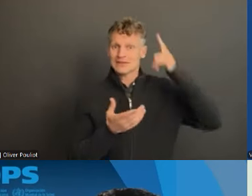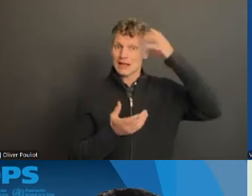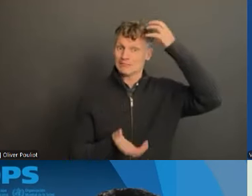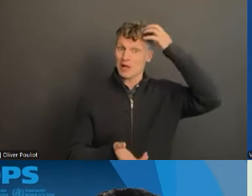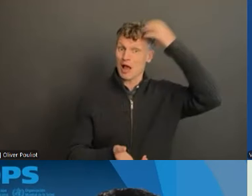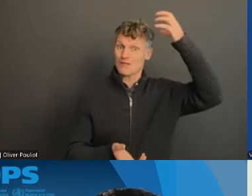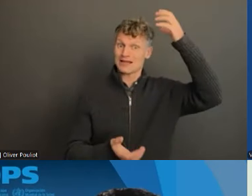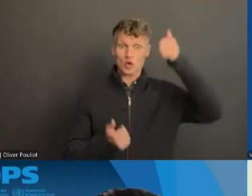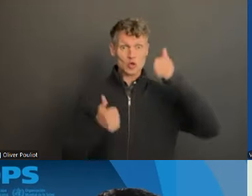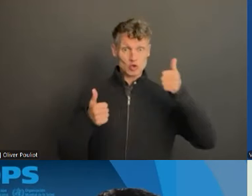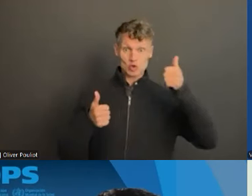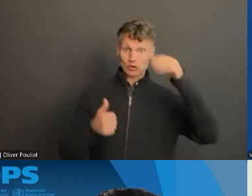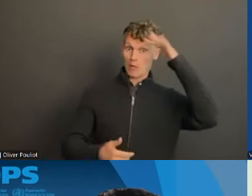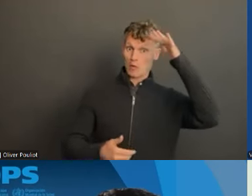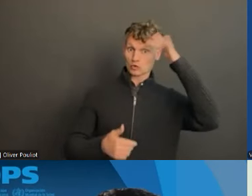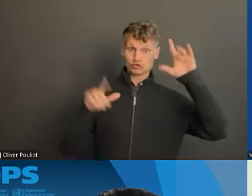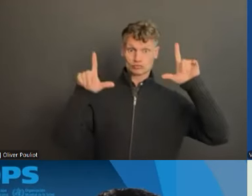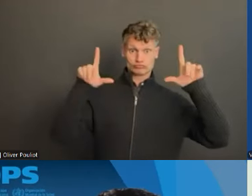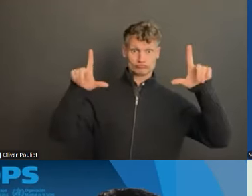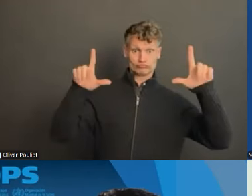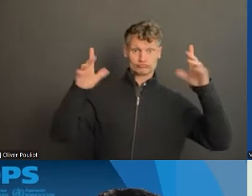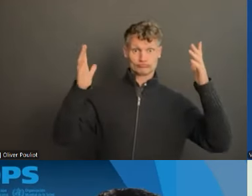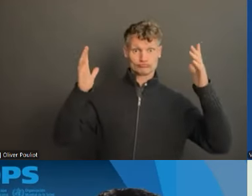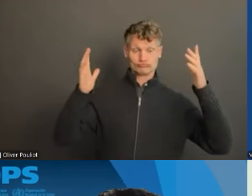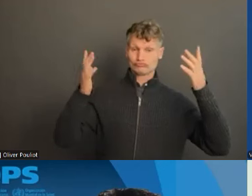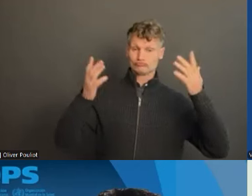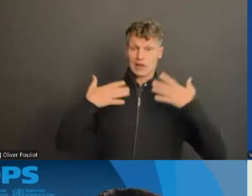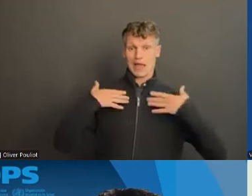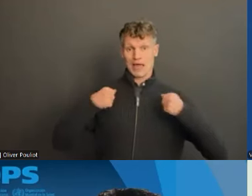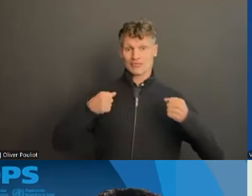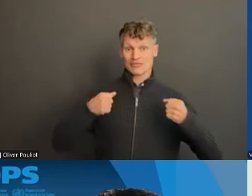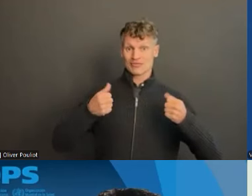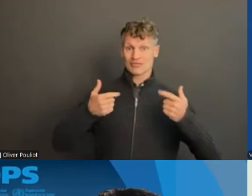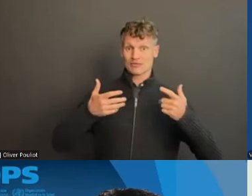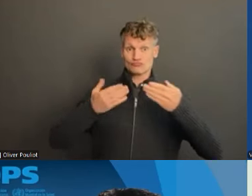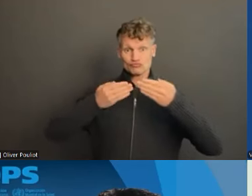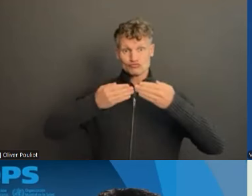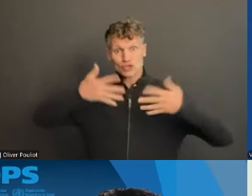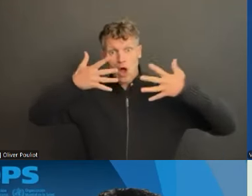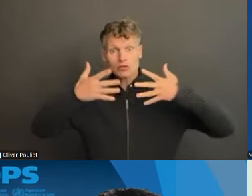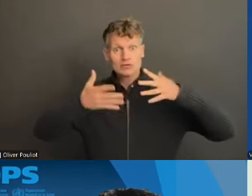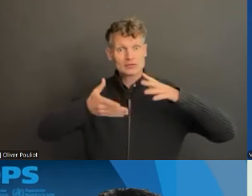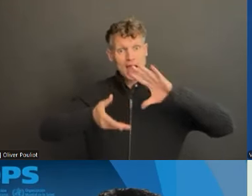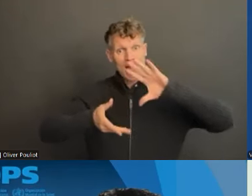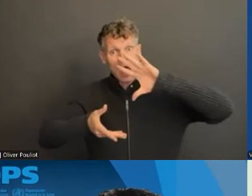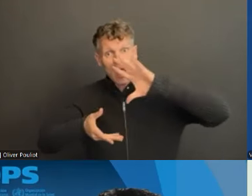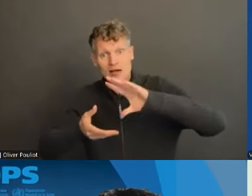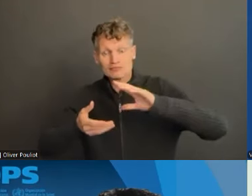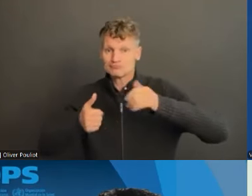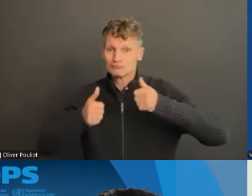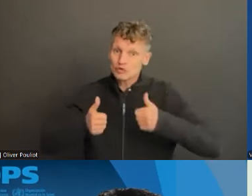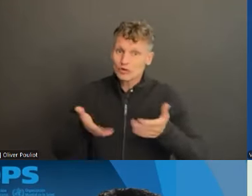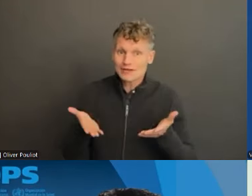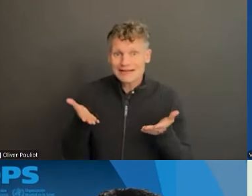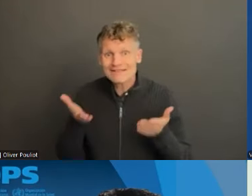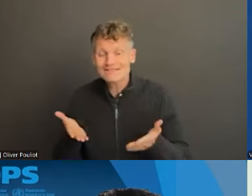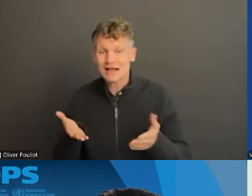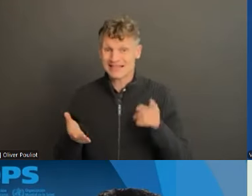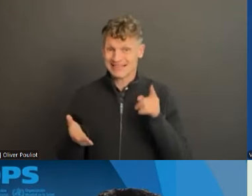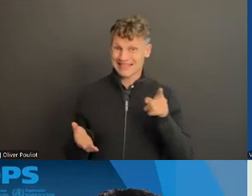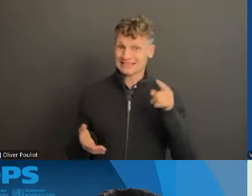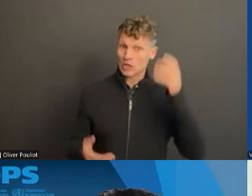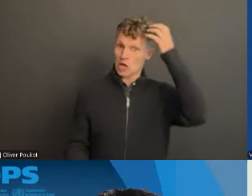about health outcomes are the result of the governmental exercise with